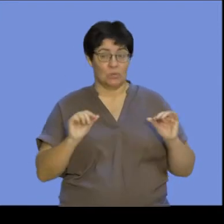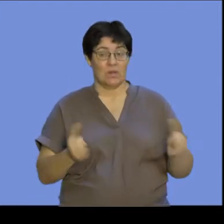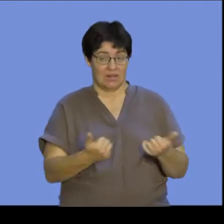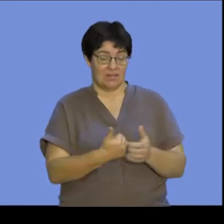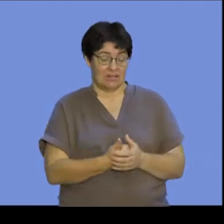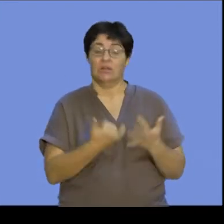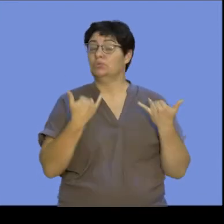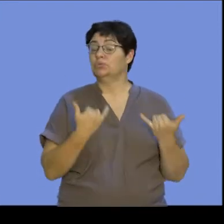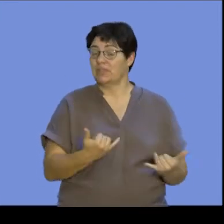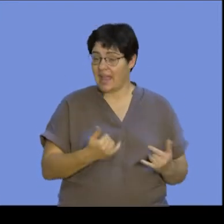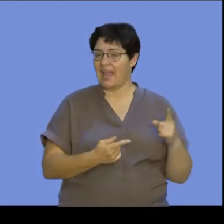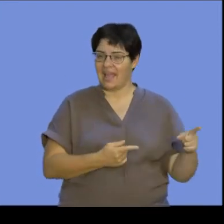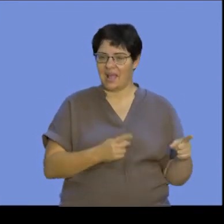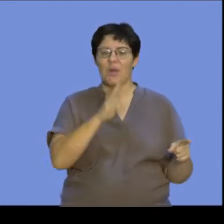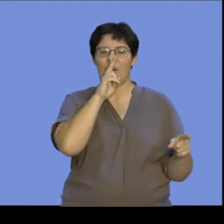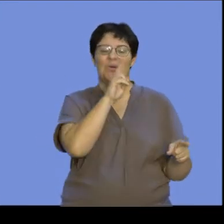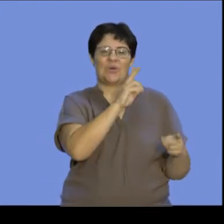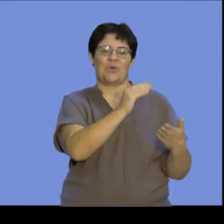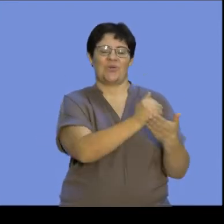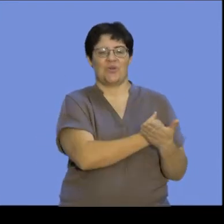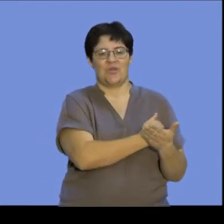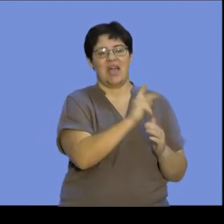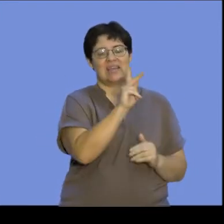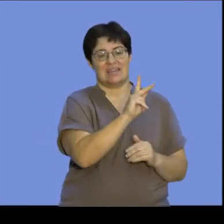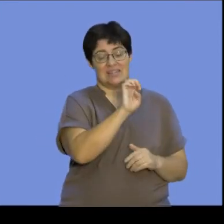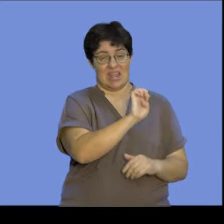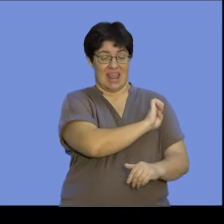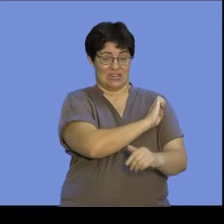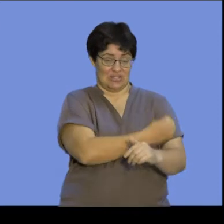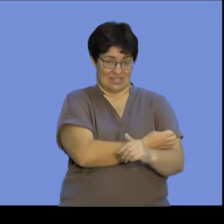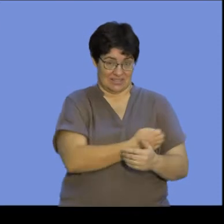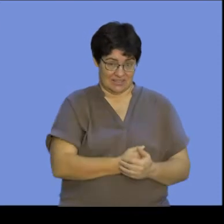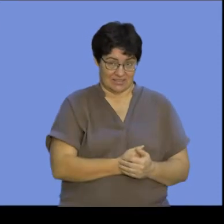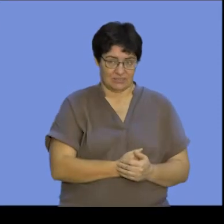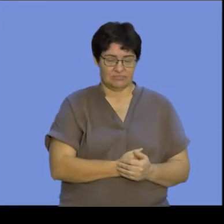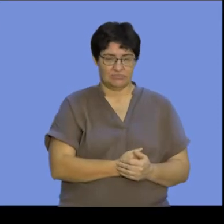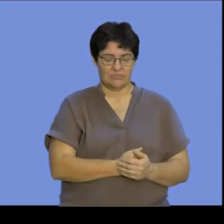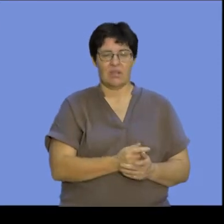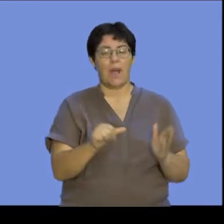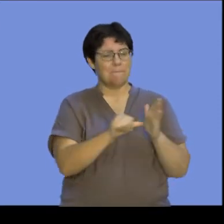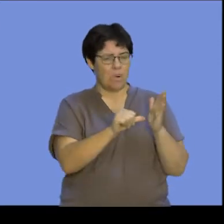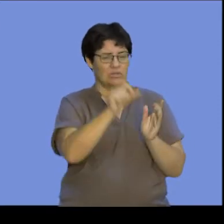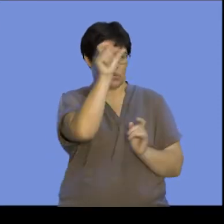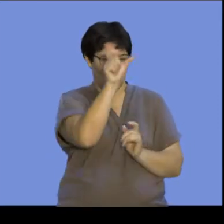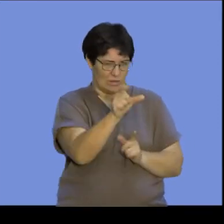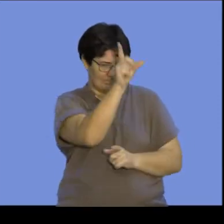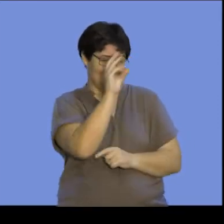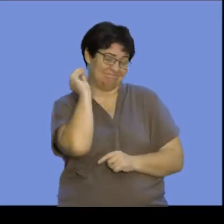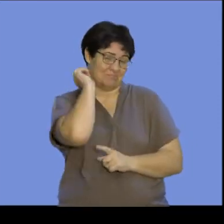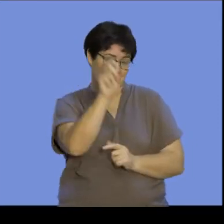So today, we're going to look at the conservation of kinetic energy. So there's a couple of key words we need to